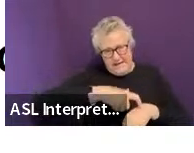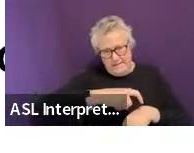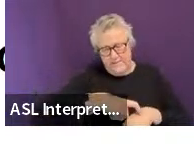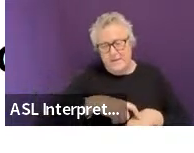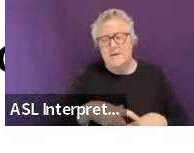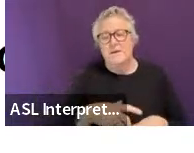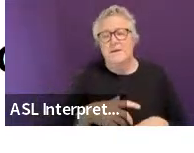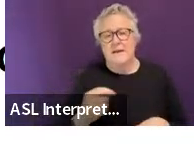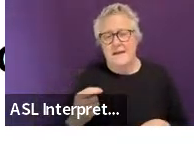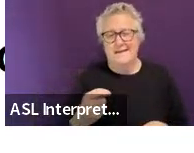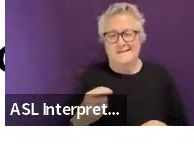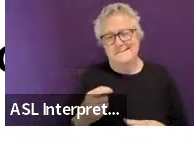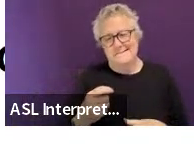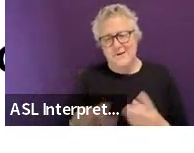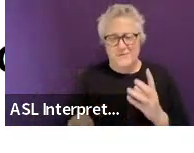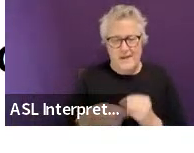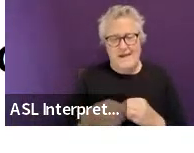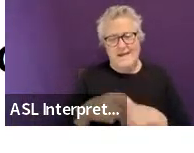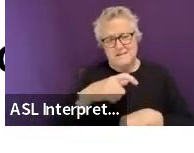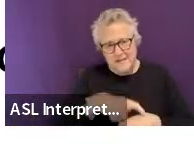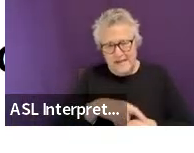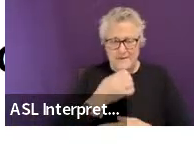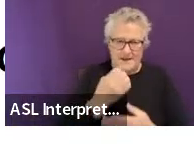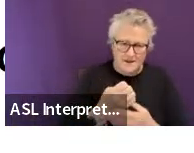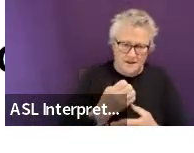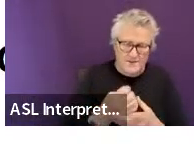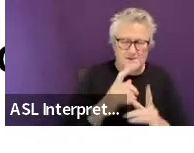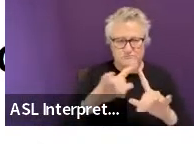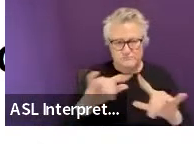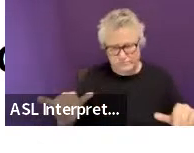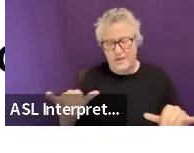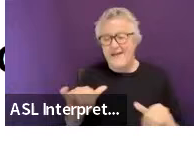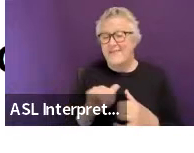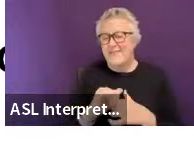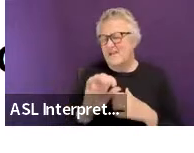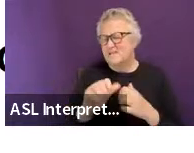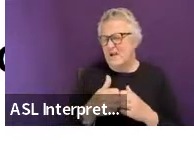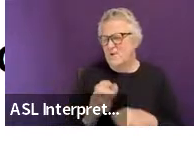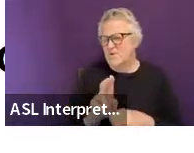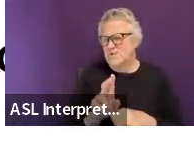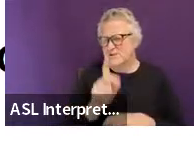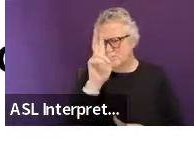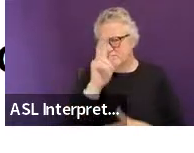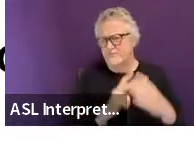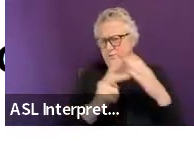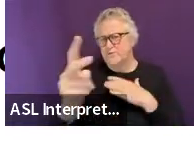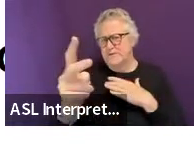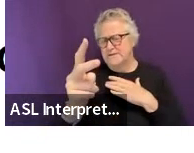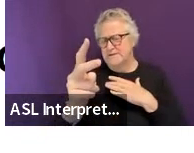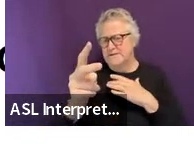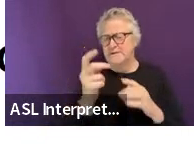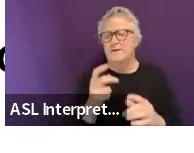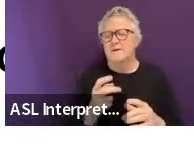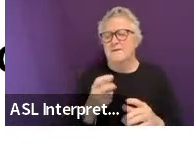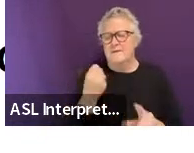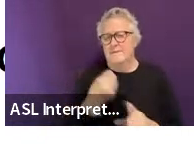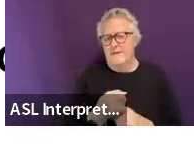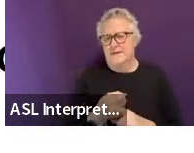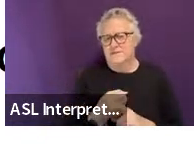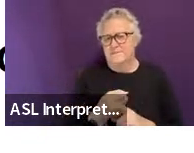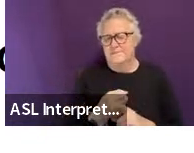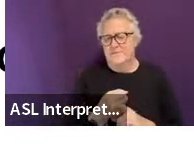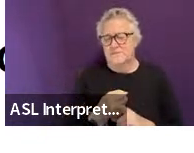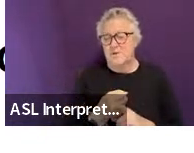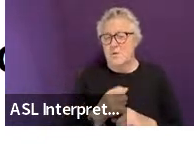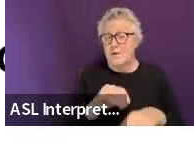time and economics. And so those are how we're using to predict that, and that transfer impacts that. So it affects